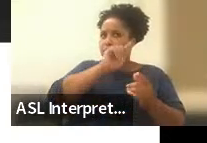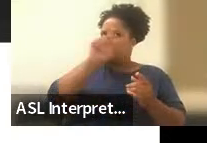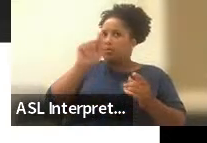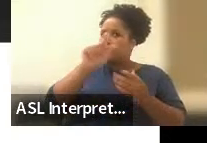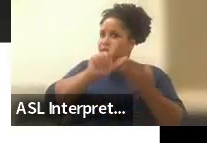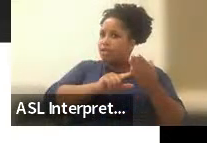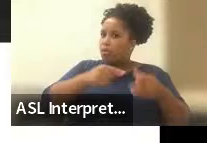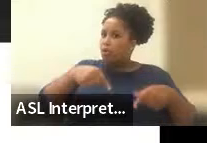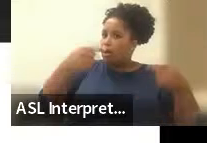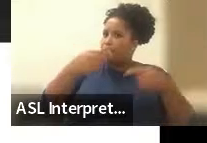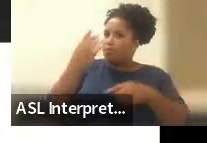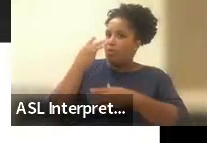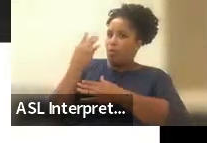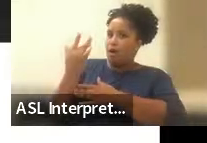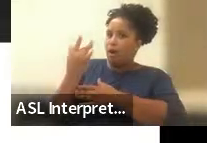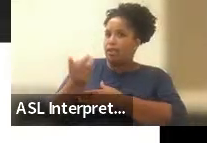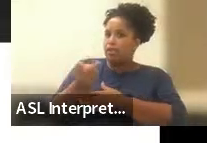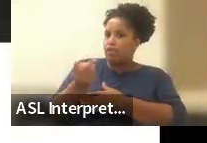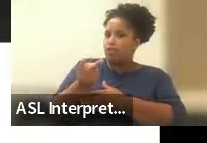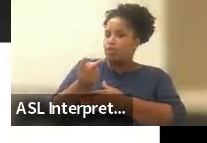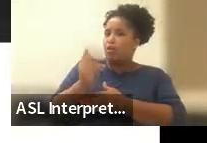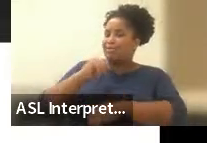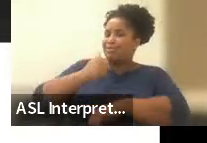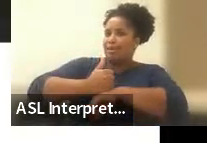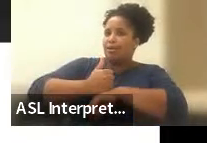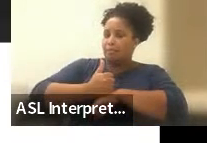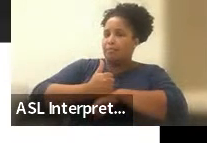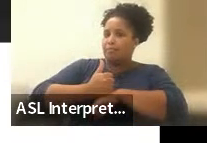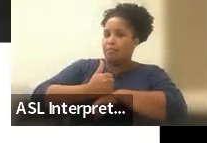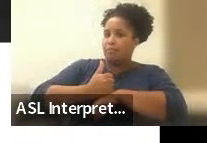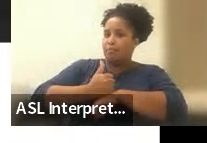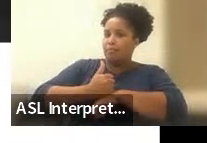legal arguments for why those are in place.